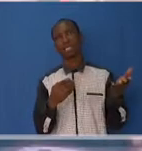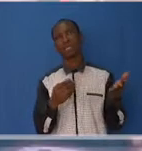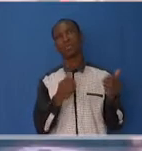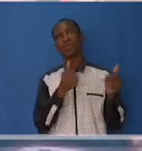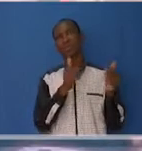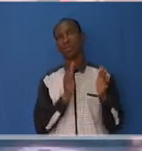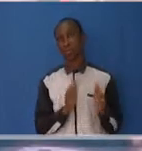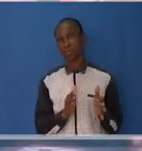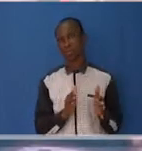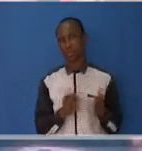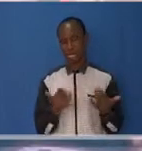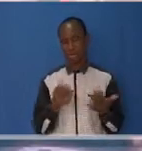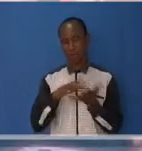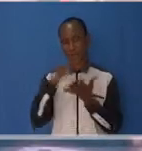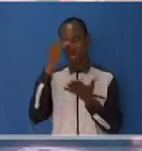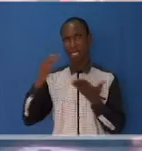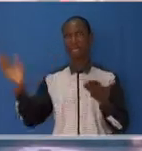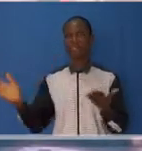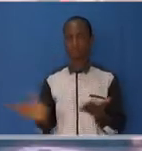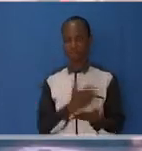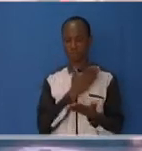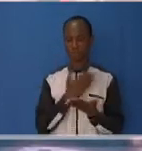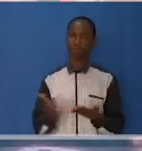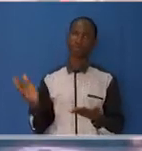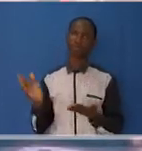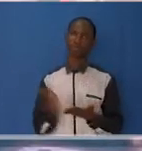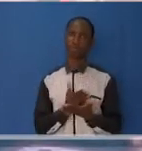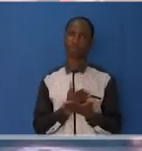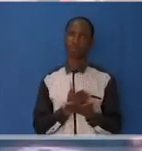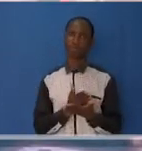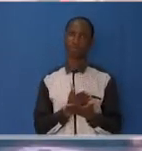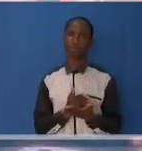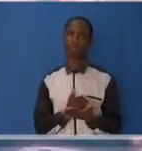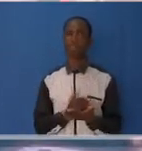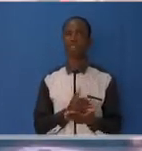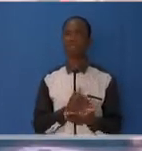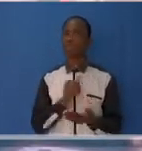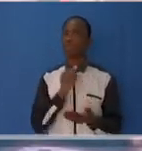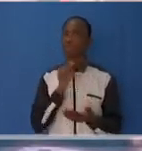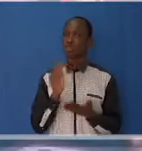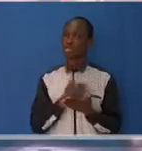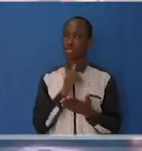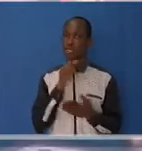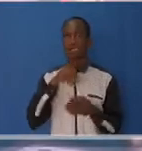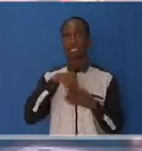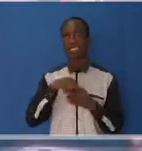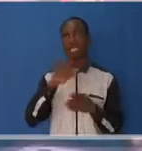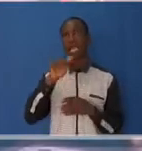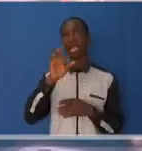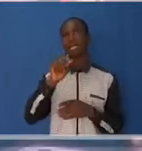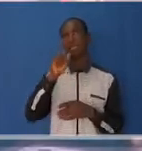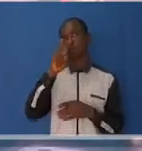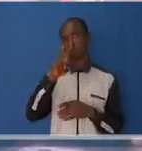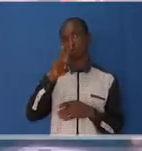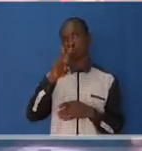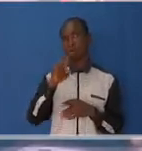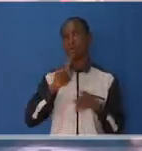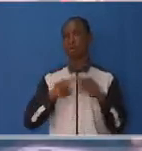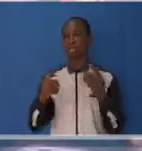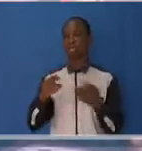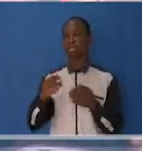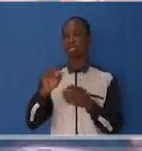was singing. It is not written in Acts 2:42. There are other scriptures. Our first scripture is